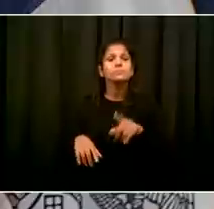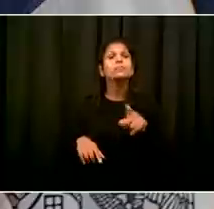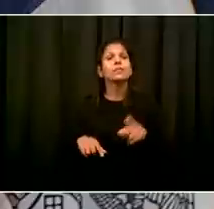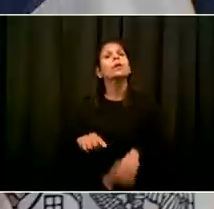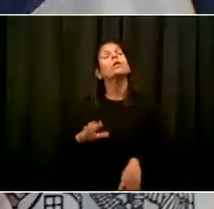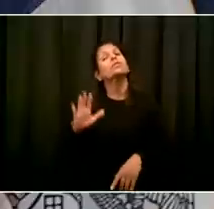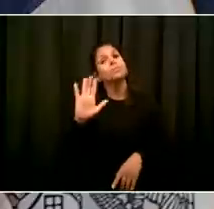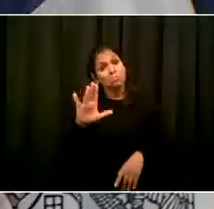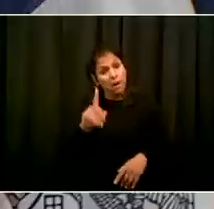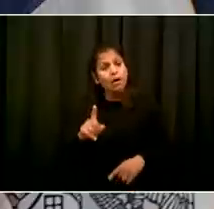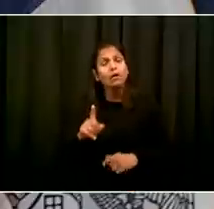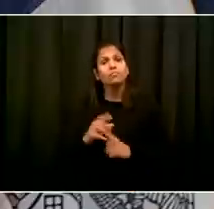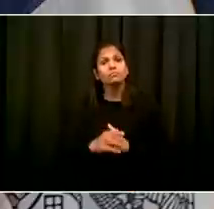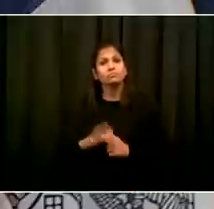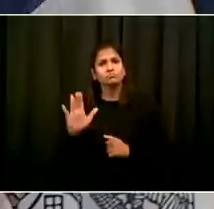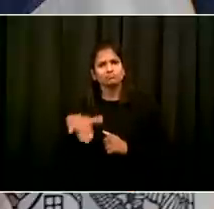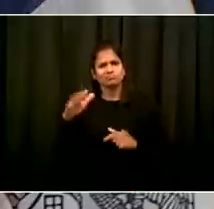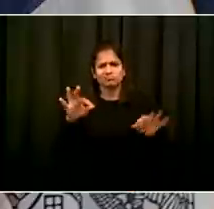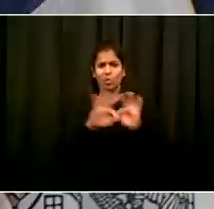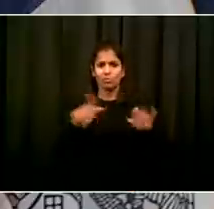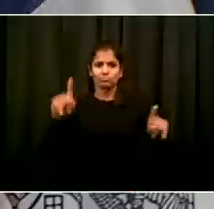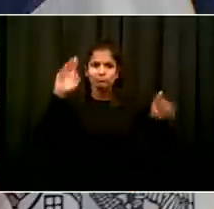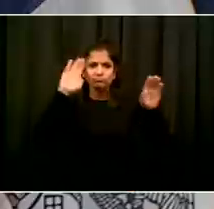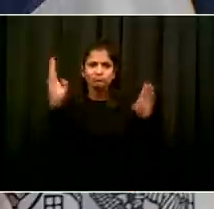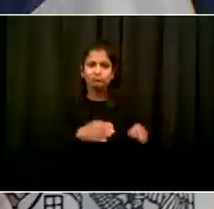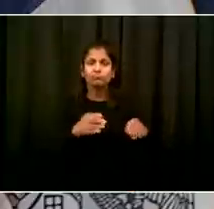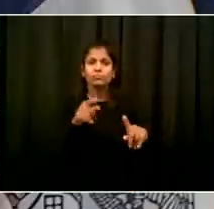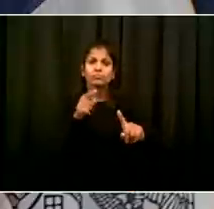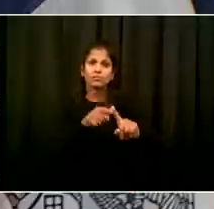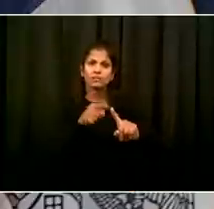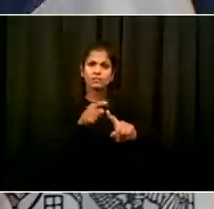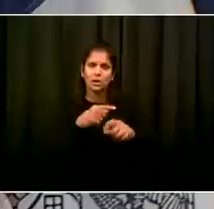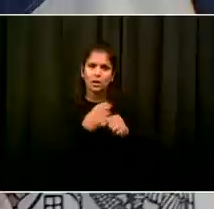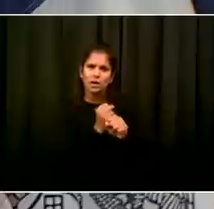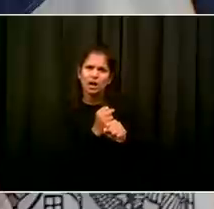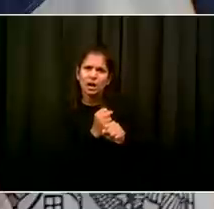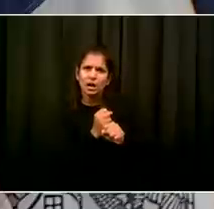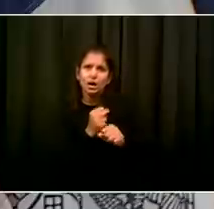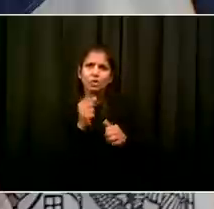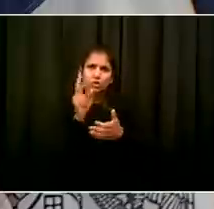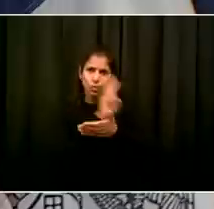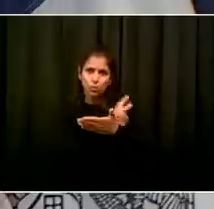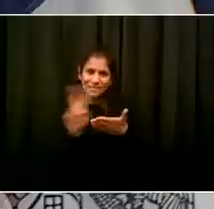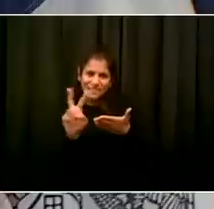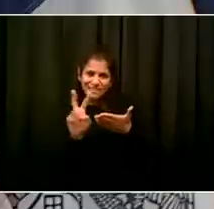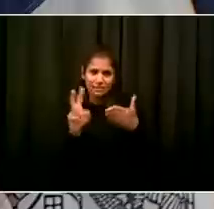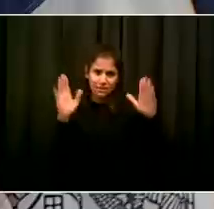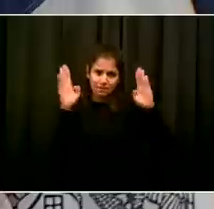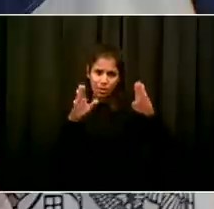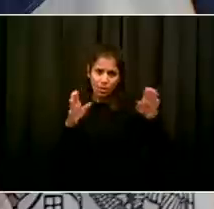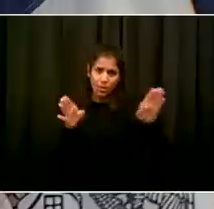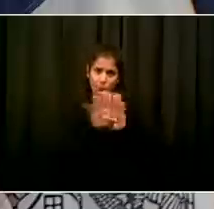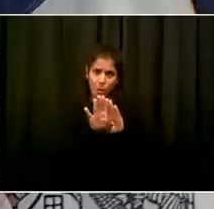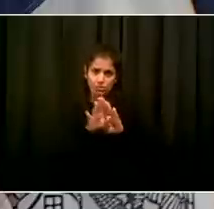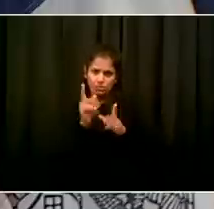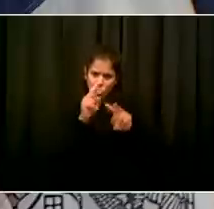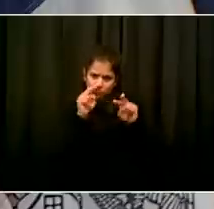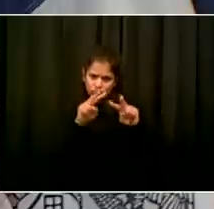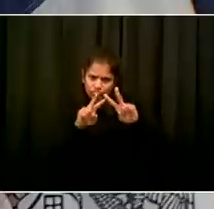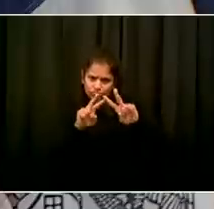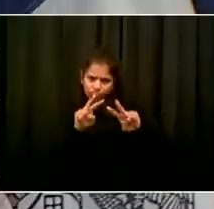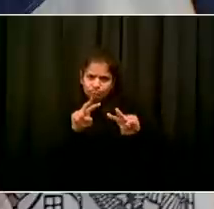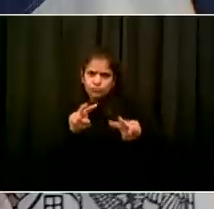time, again, weeks, if done right, and make sure you're grabbing the whole area that needs to